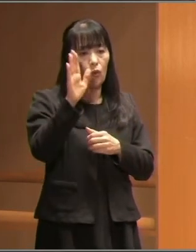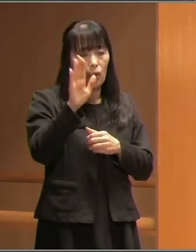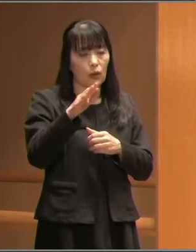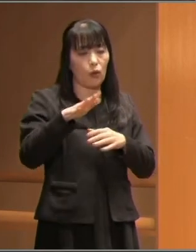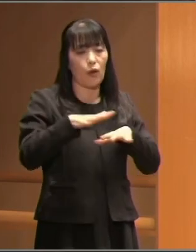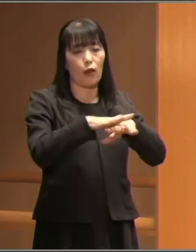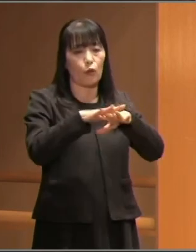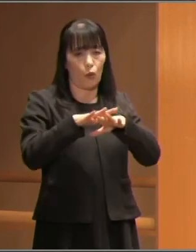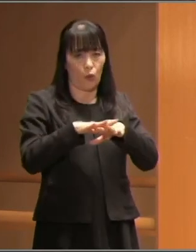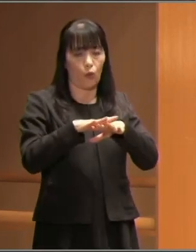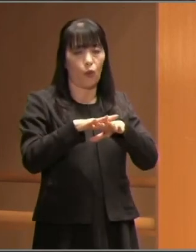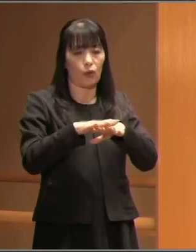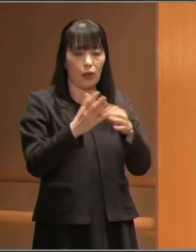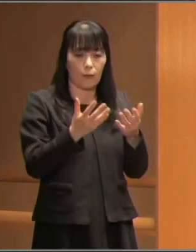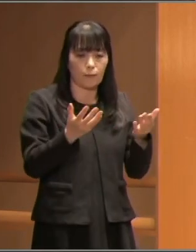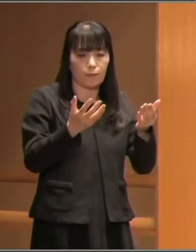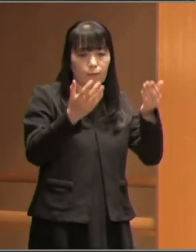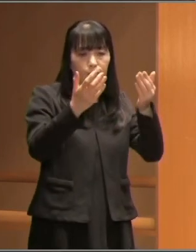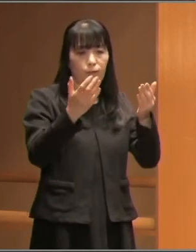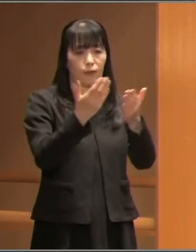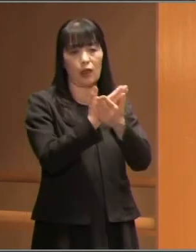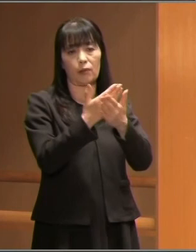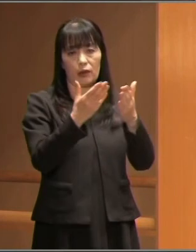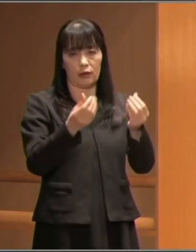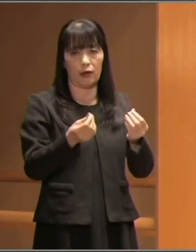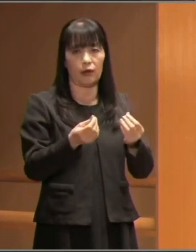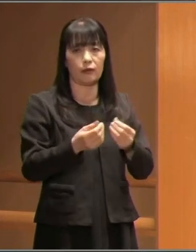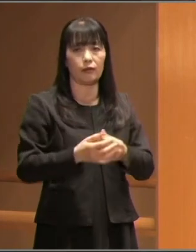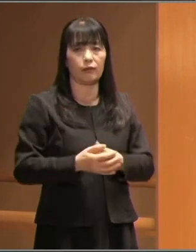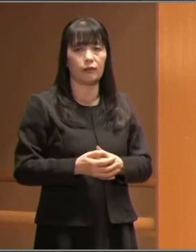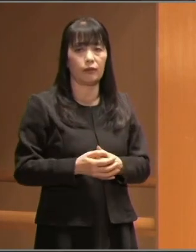Corporation, visited this booth. And it was very